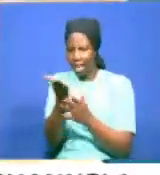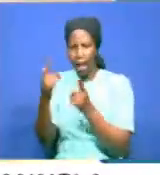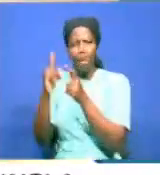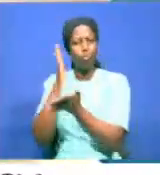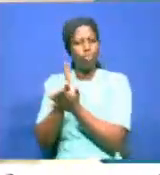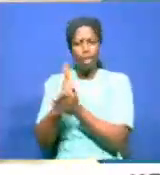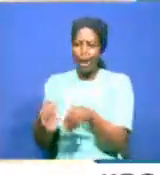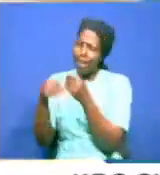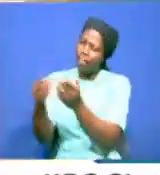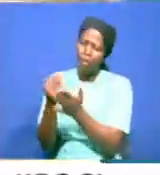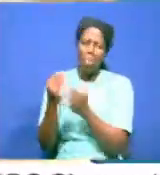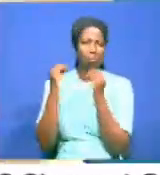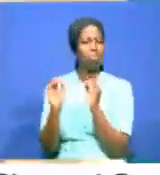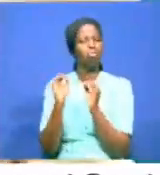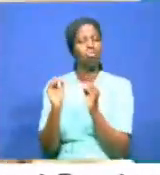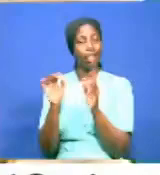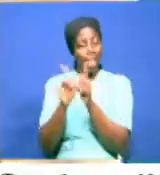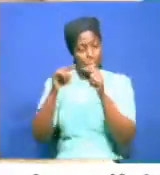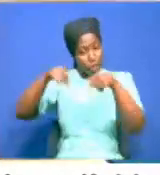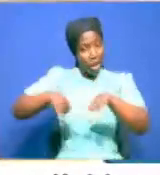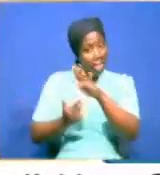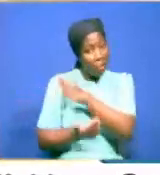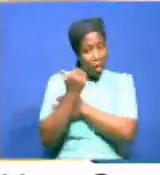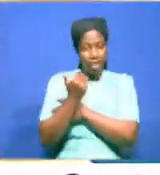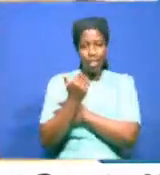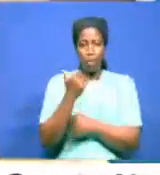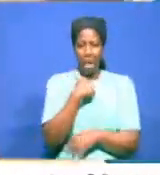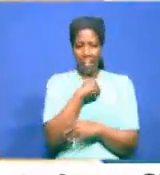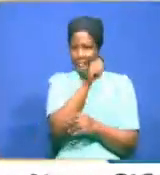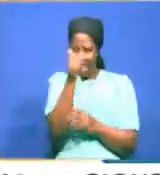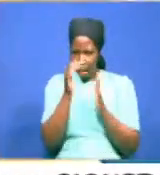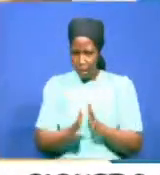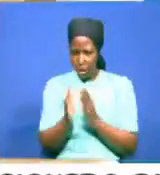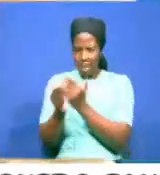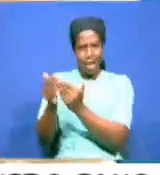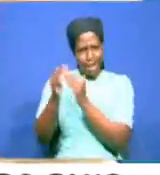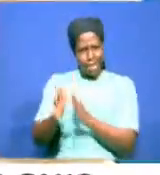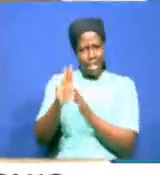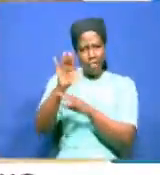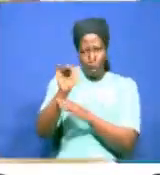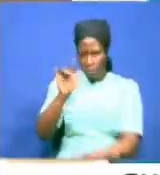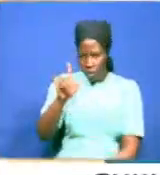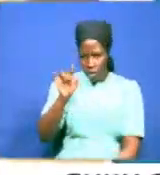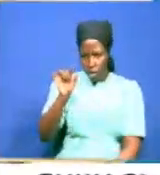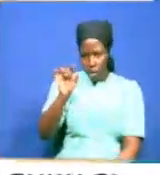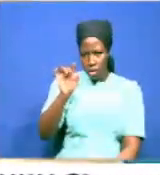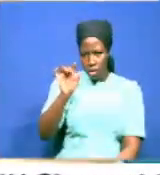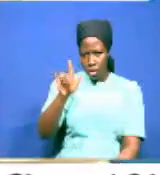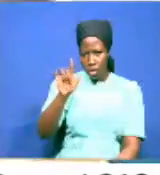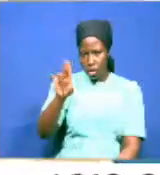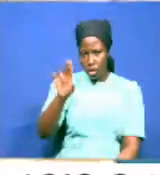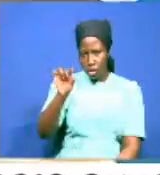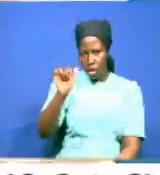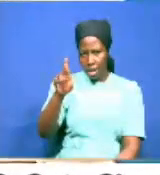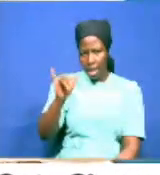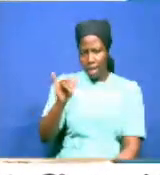they're deserving cases. Even right now, today in the morning, there's just someone, a caretaker from Lugari, who called me and told me, Senator, I